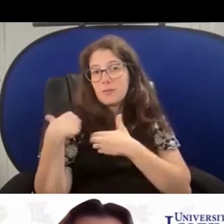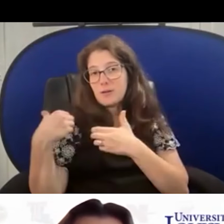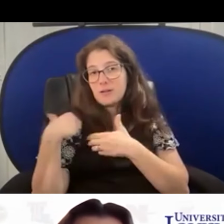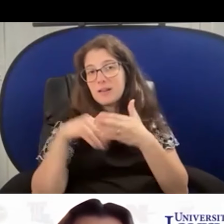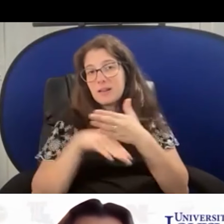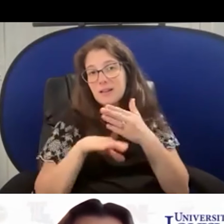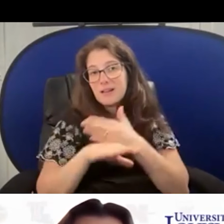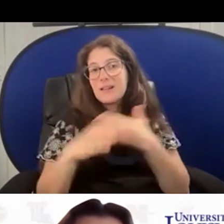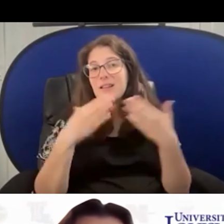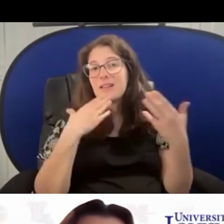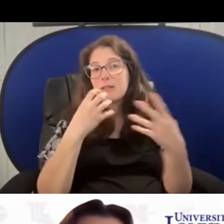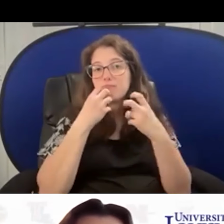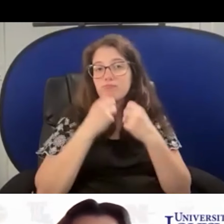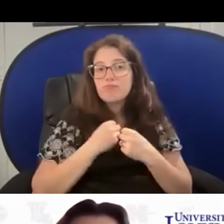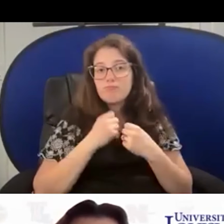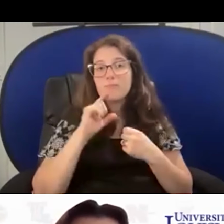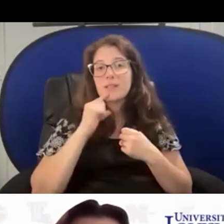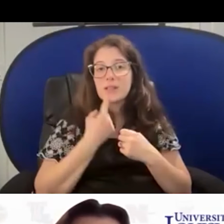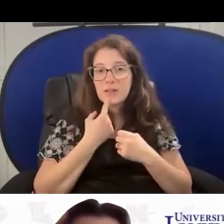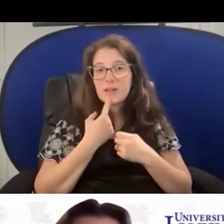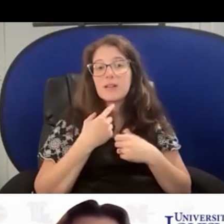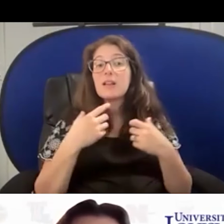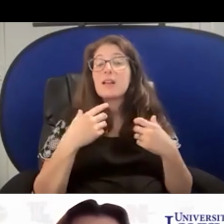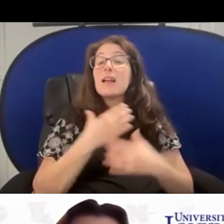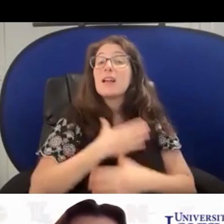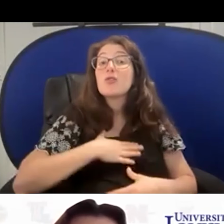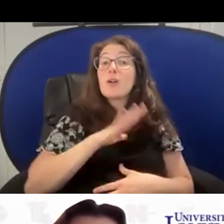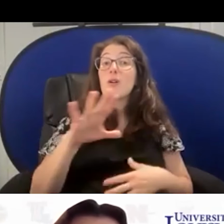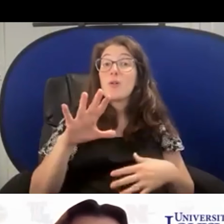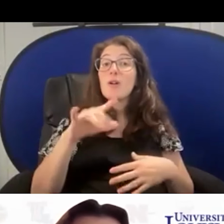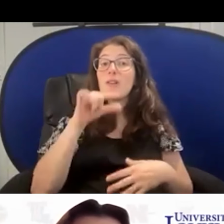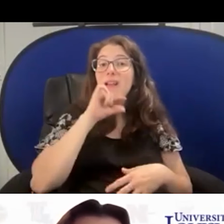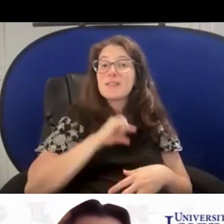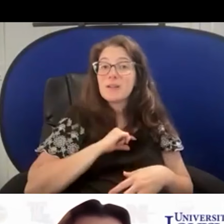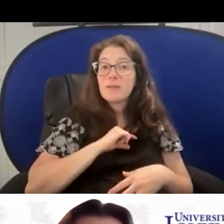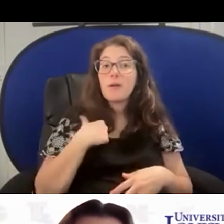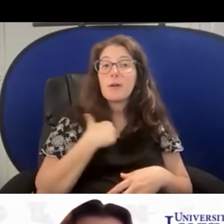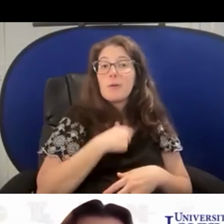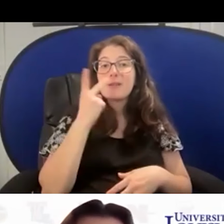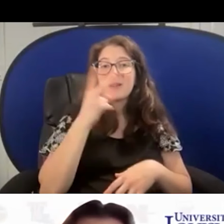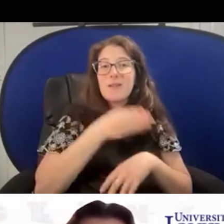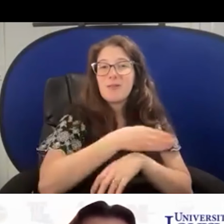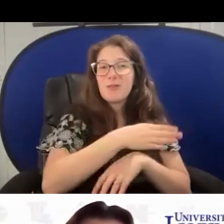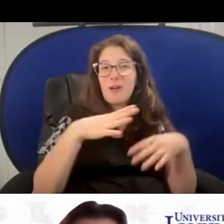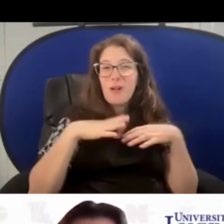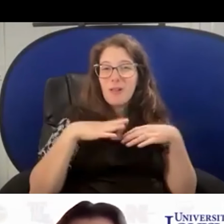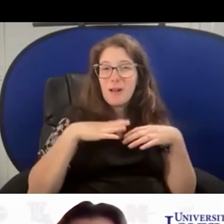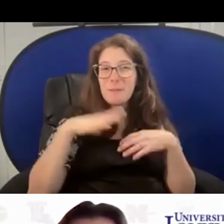seriously. Have a wonderful Thanksgiving, and we will see you after those holidays.